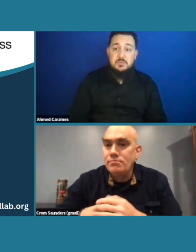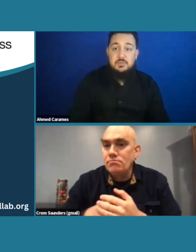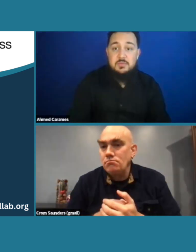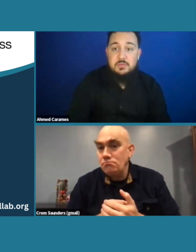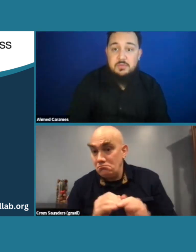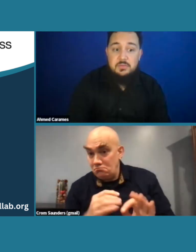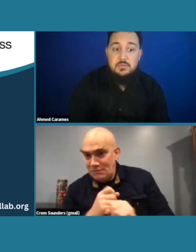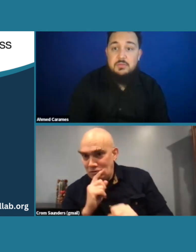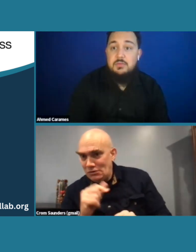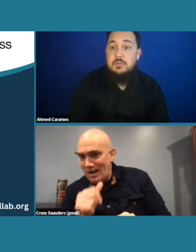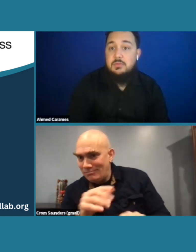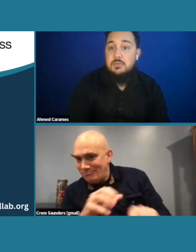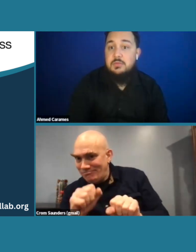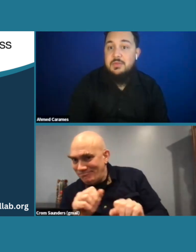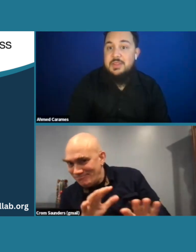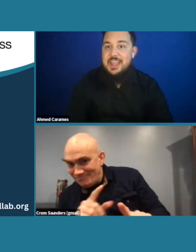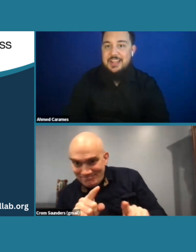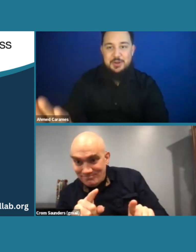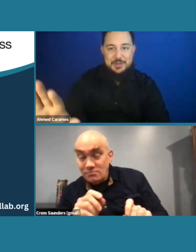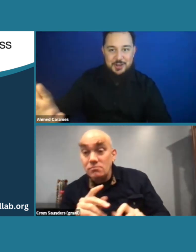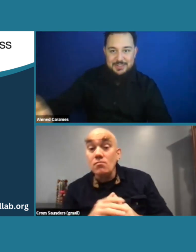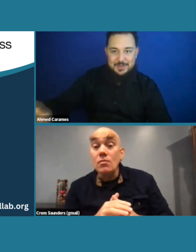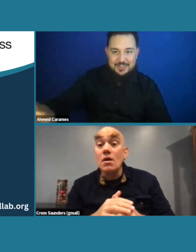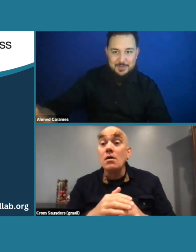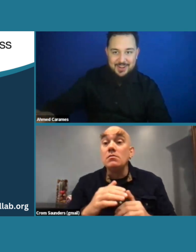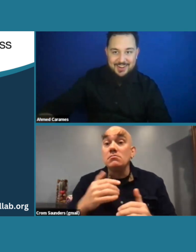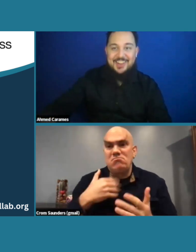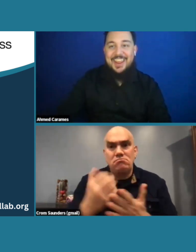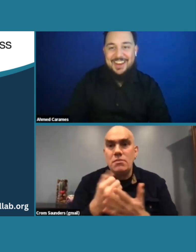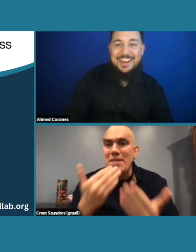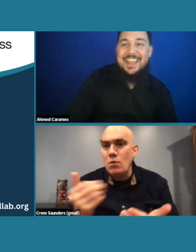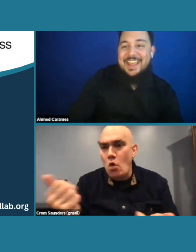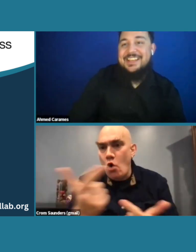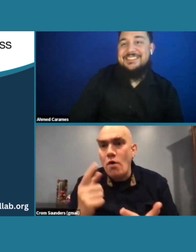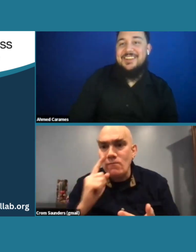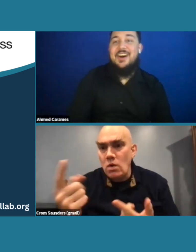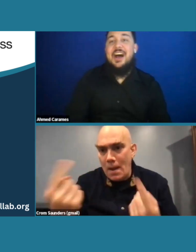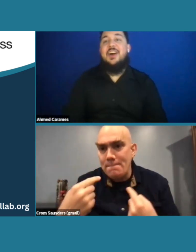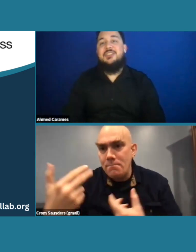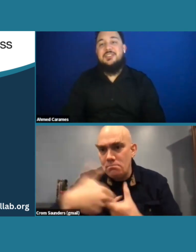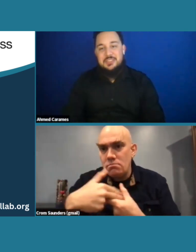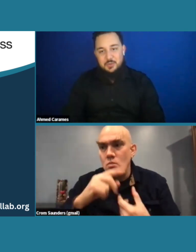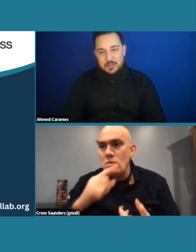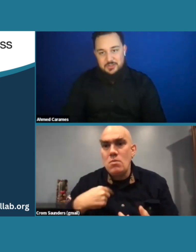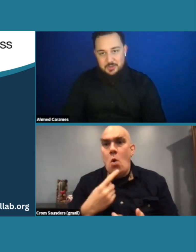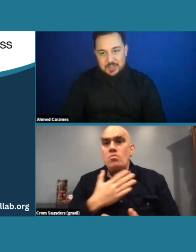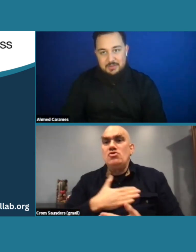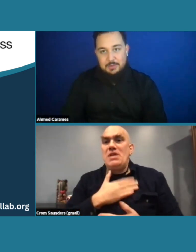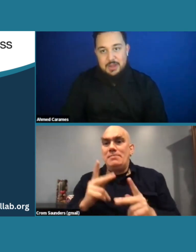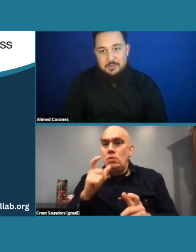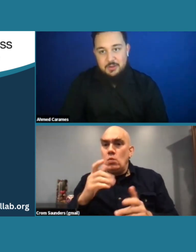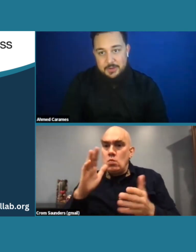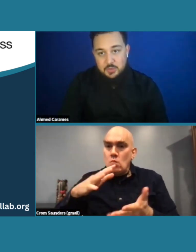Crom signs while Ahmed interprets. I just want to make sure I'm not stealing the spotlight. Okay. So I also did want to